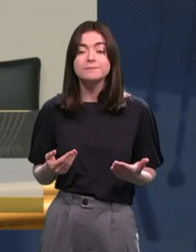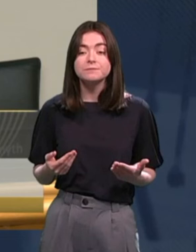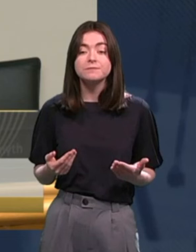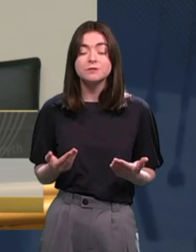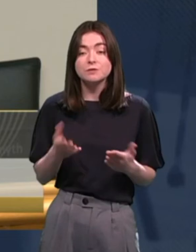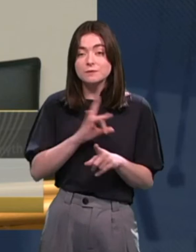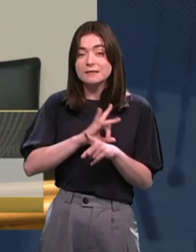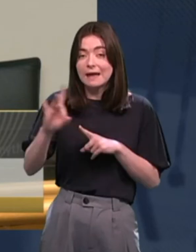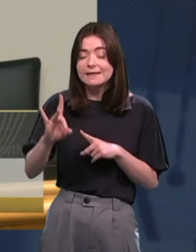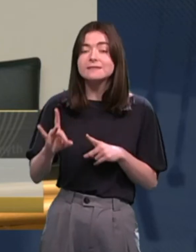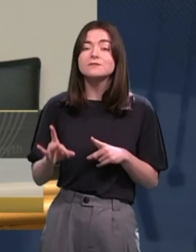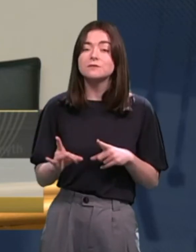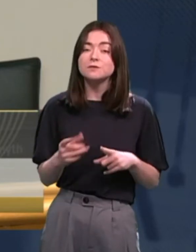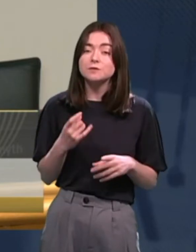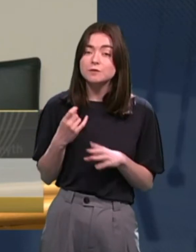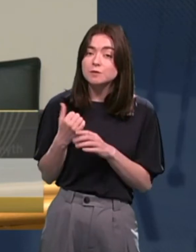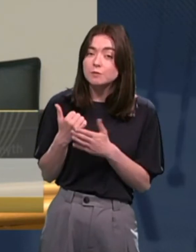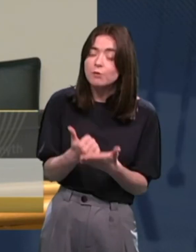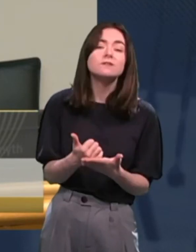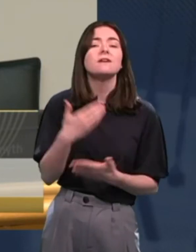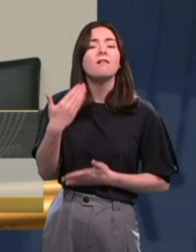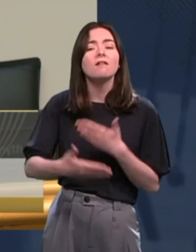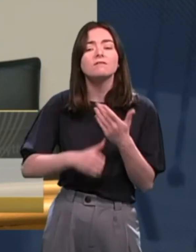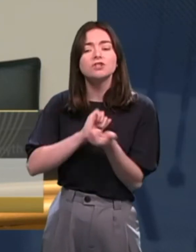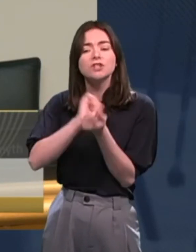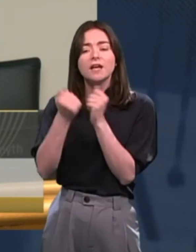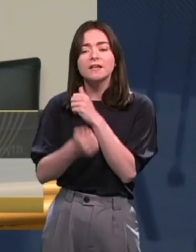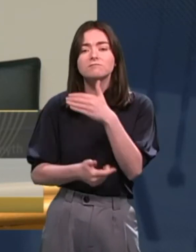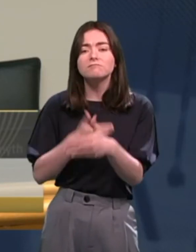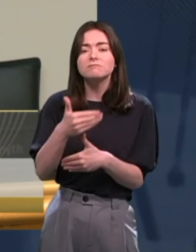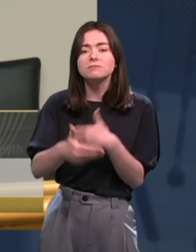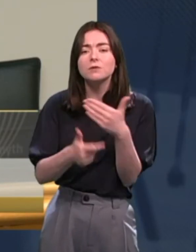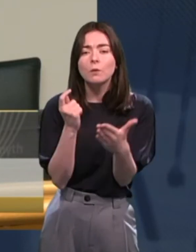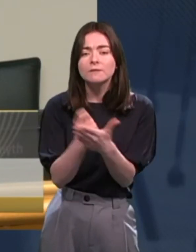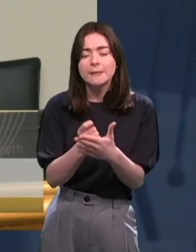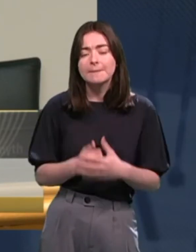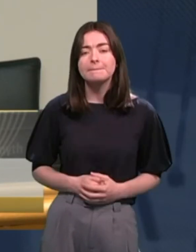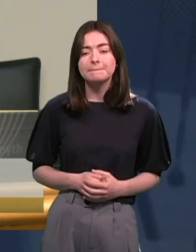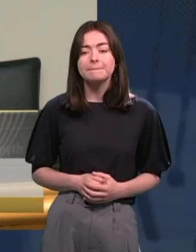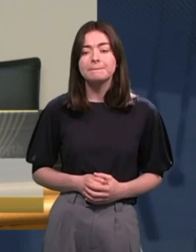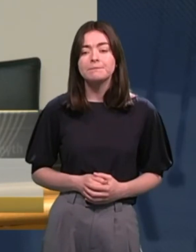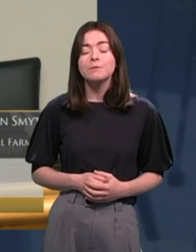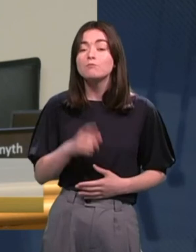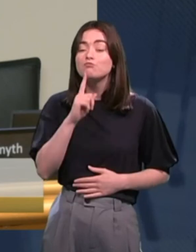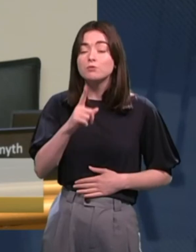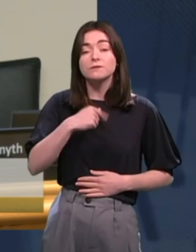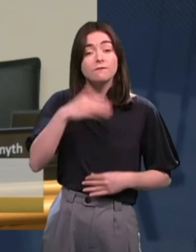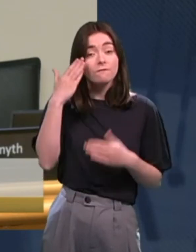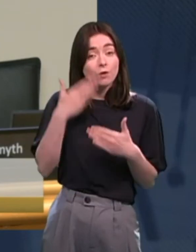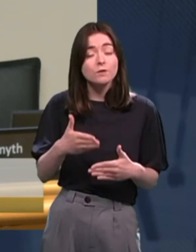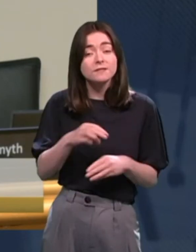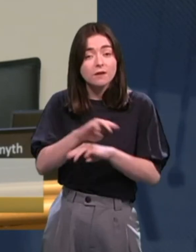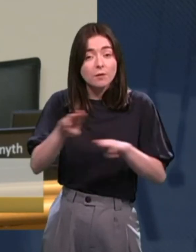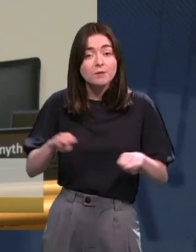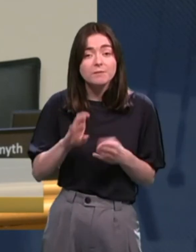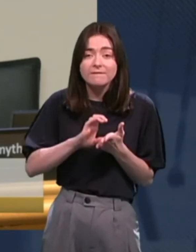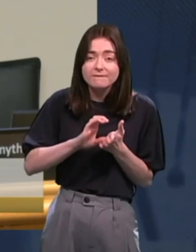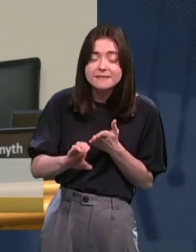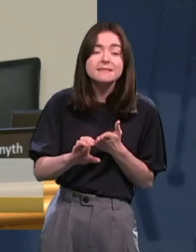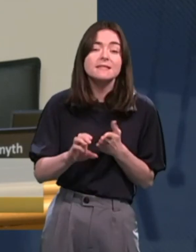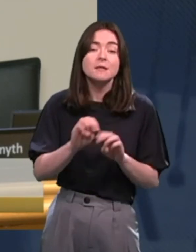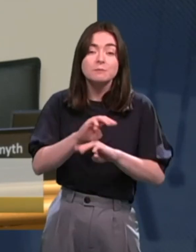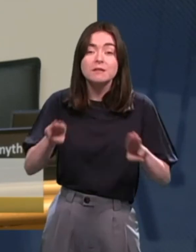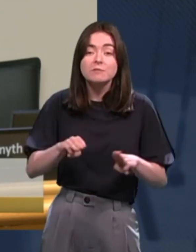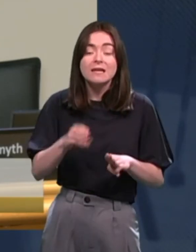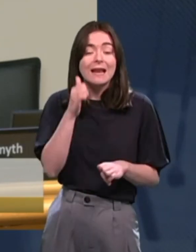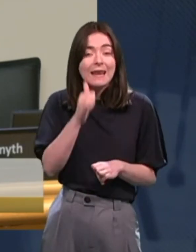those kind of things were there. They've changed over time. But I think focusing on people and investing in people and allowing